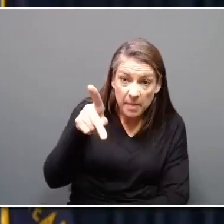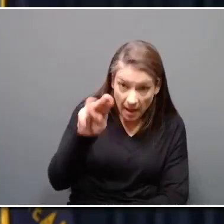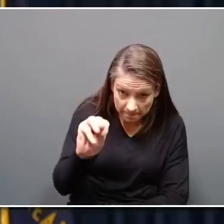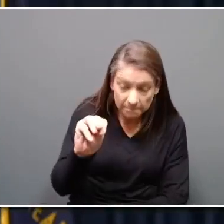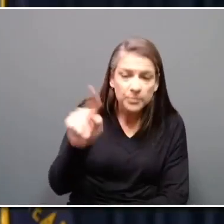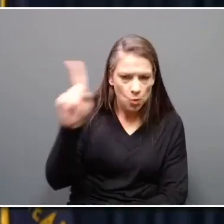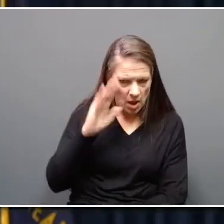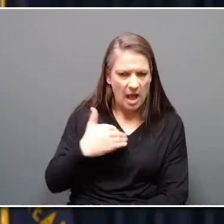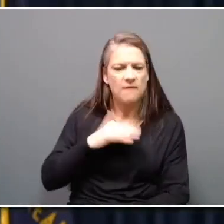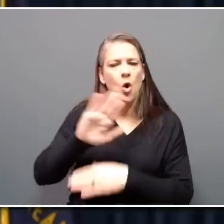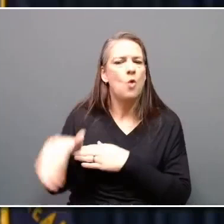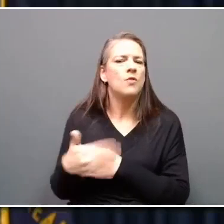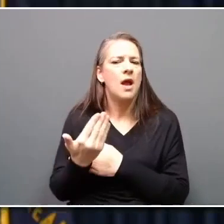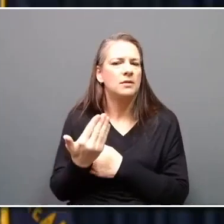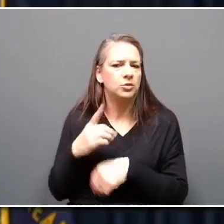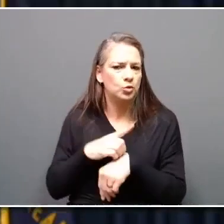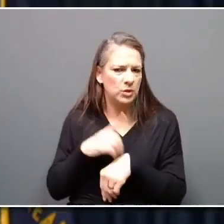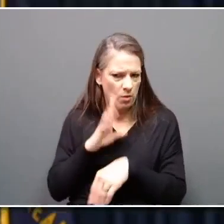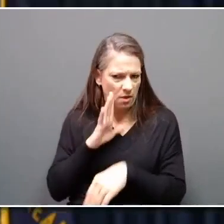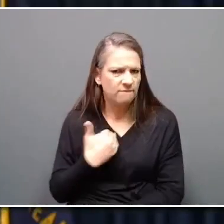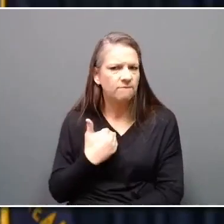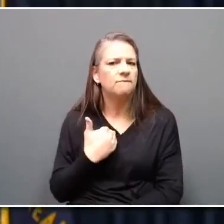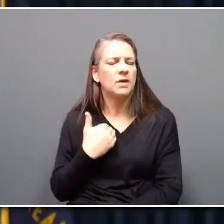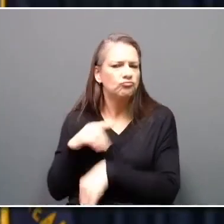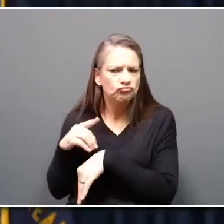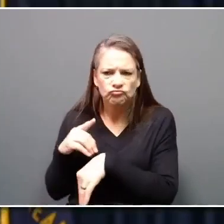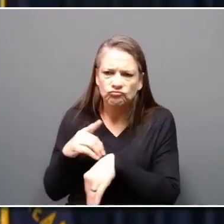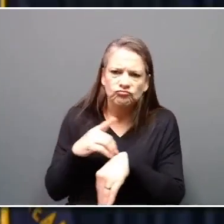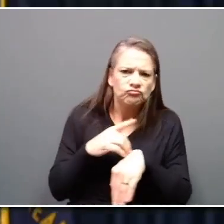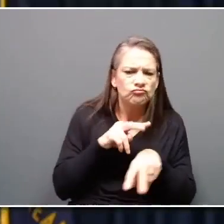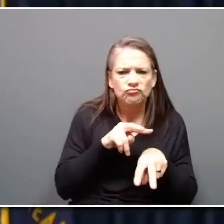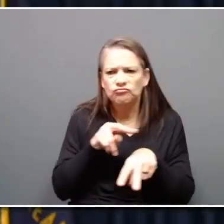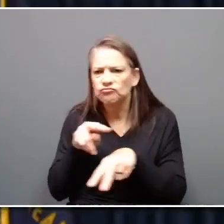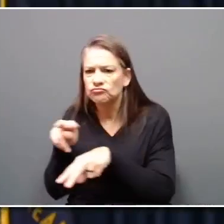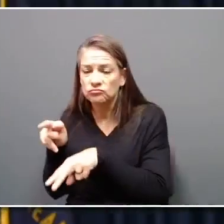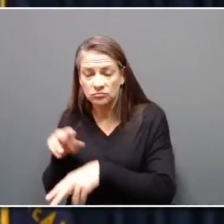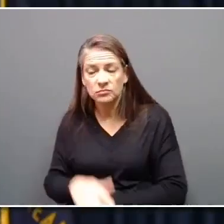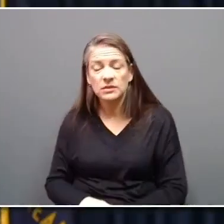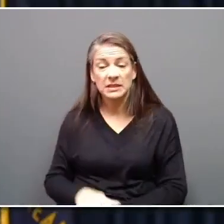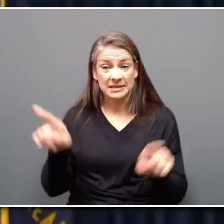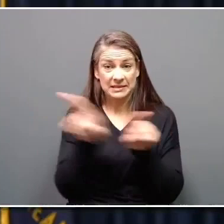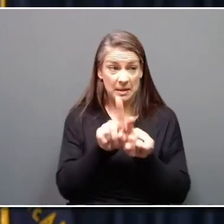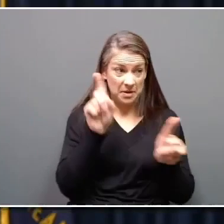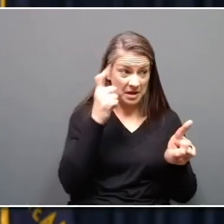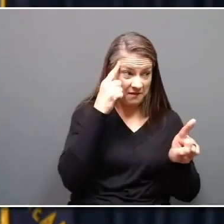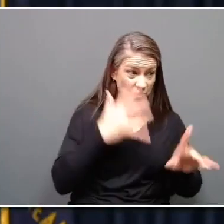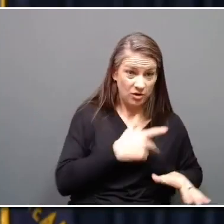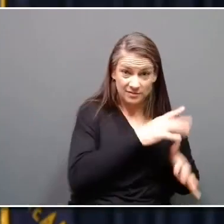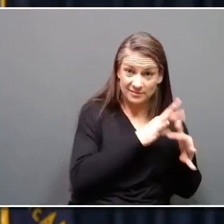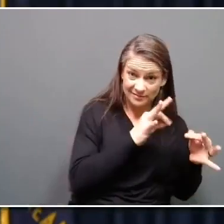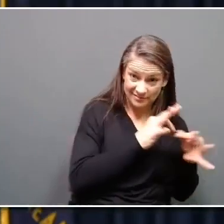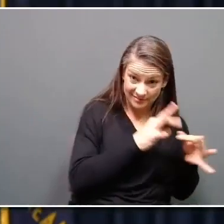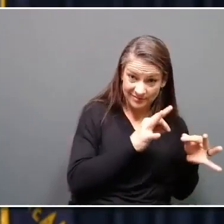duty. So, as the governor mentioned, we are expecting a wintry mix with possible freezing rain to